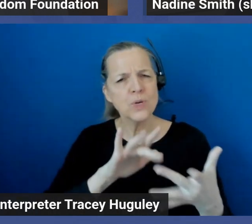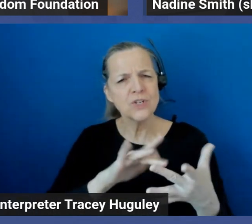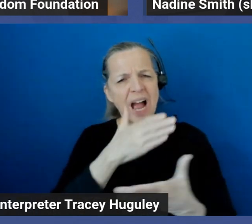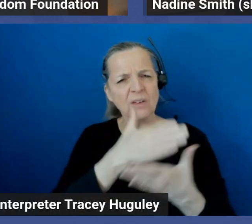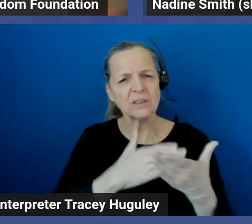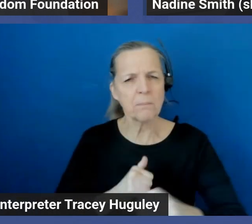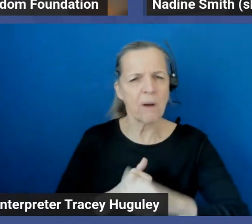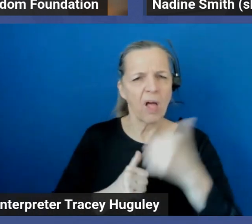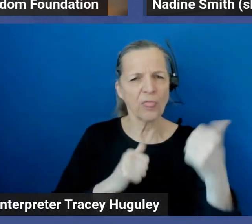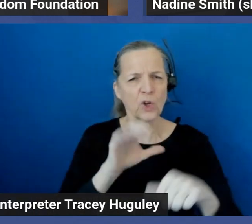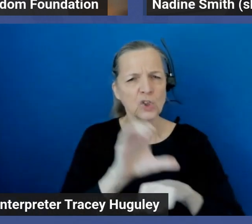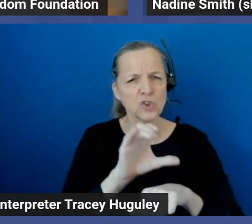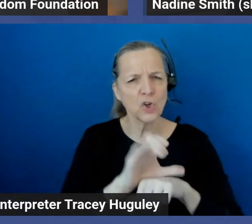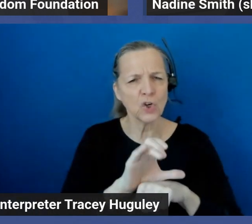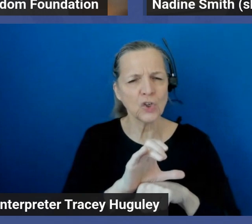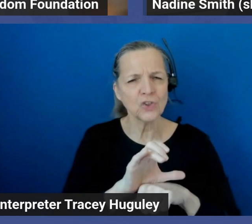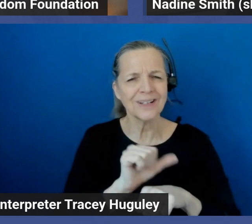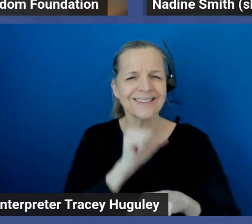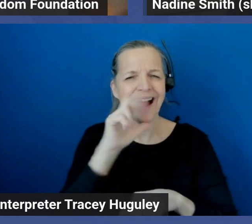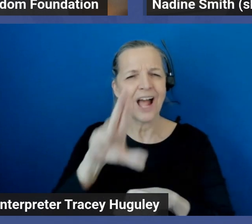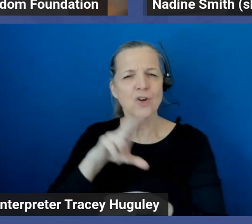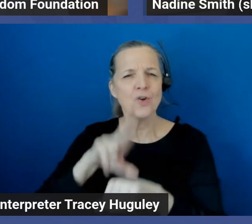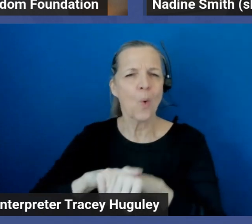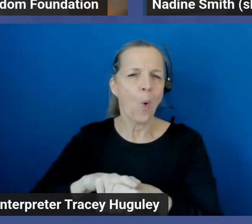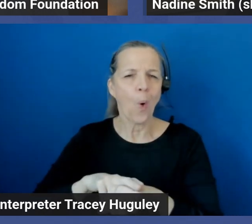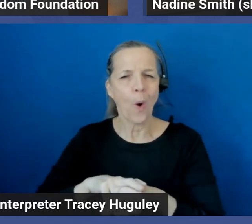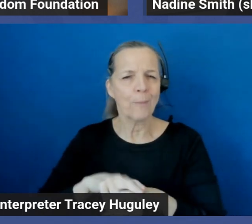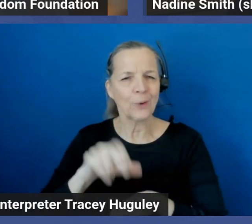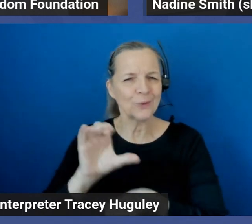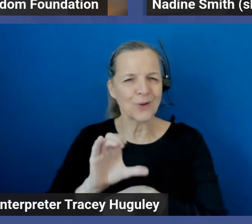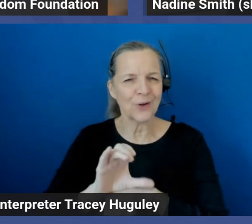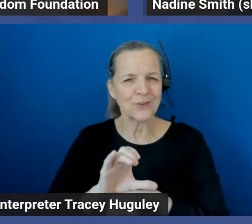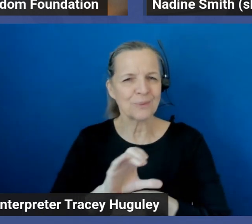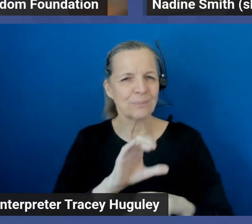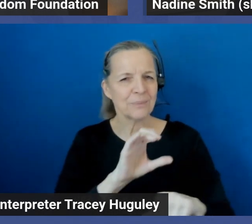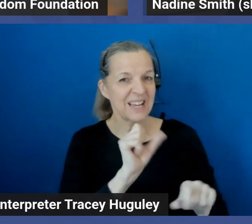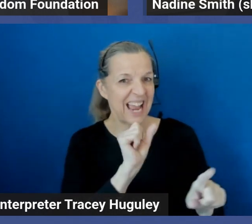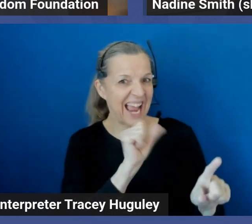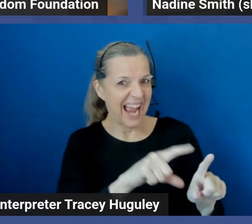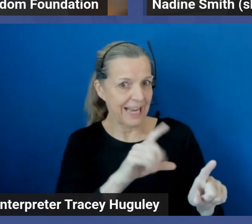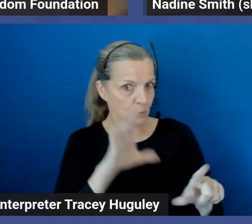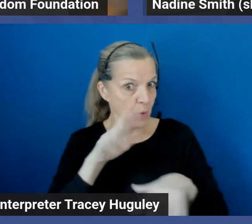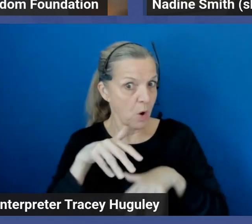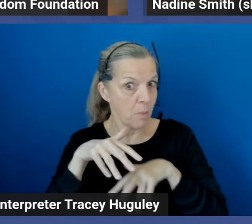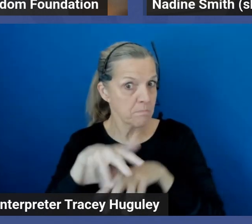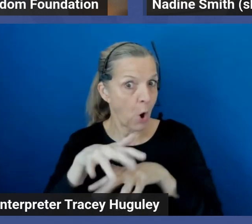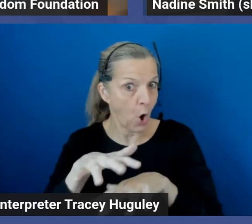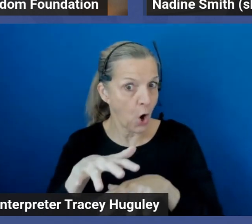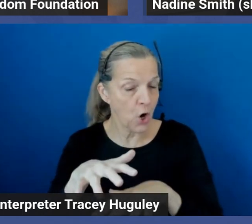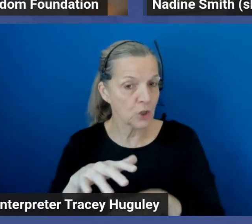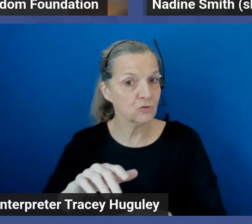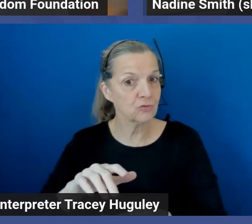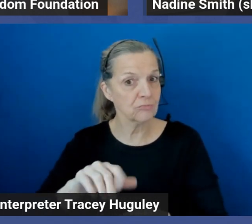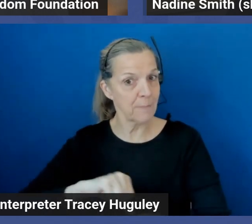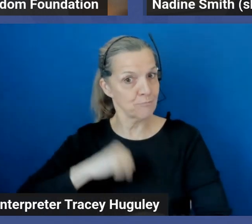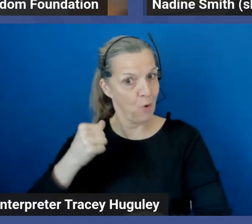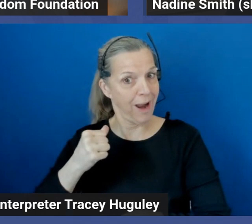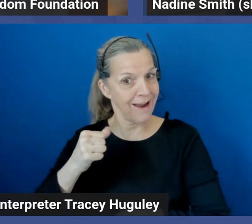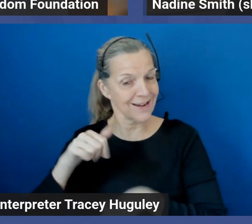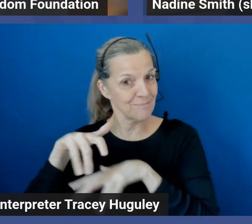and see, not the usual suspects, but folks who maybe have never been asked to see if they will march at Pride in St.